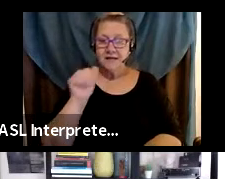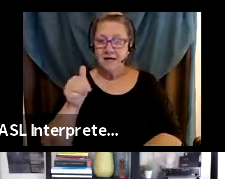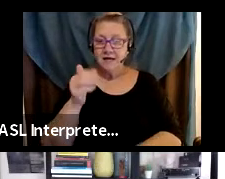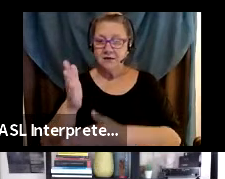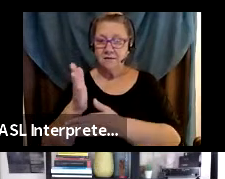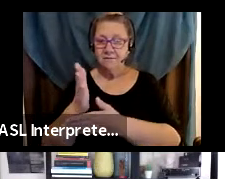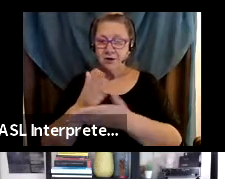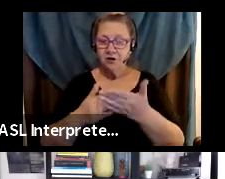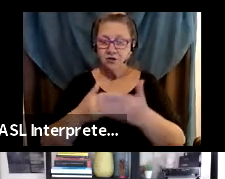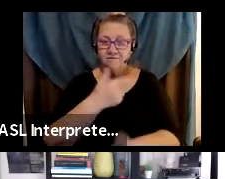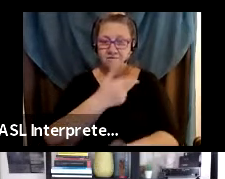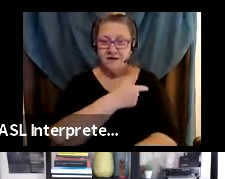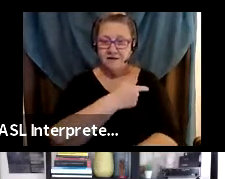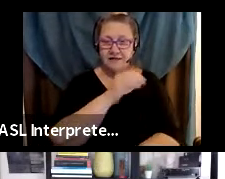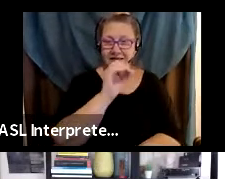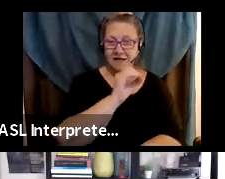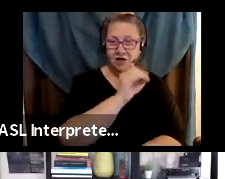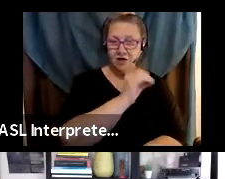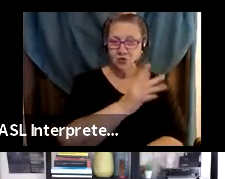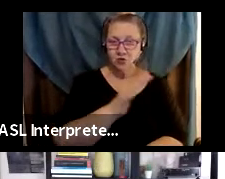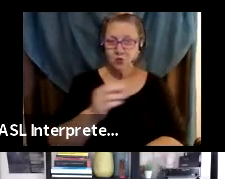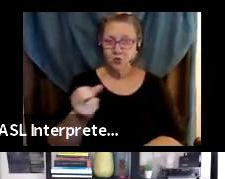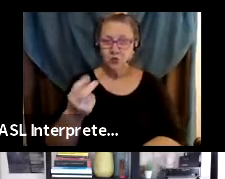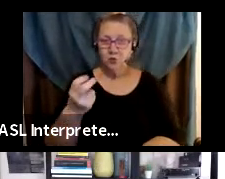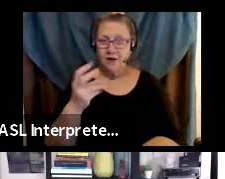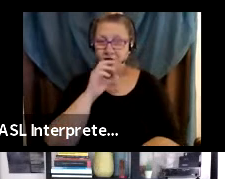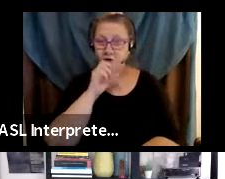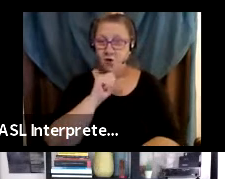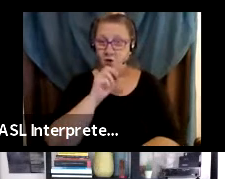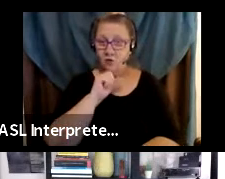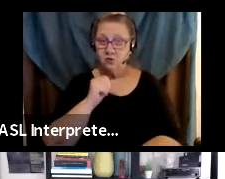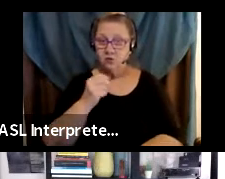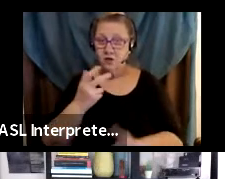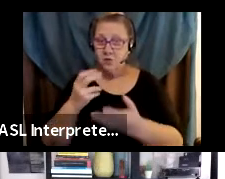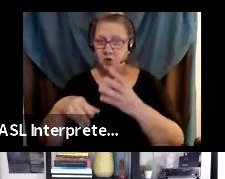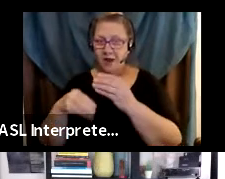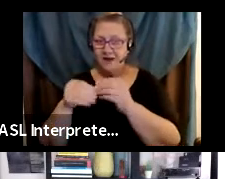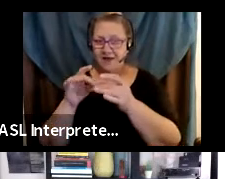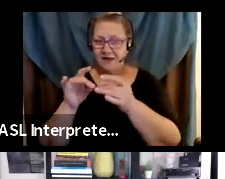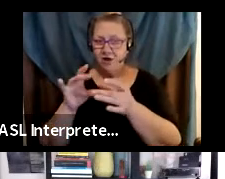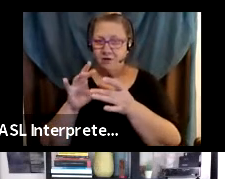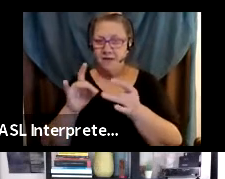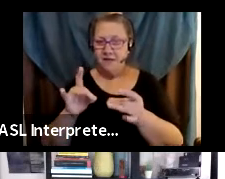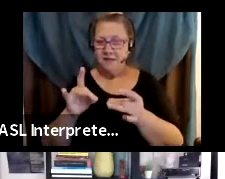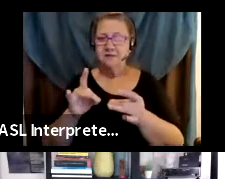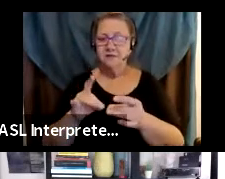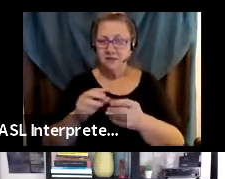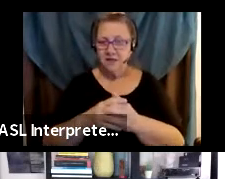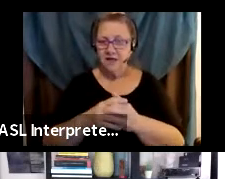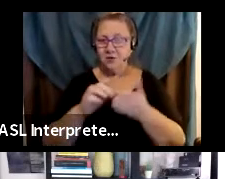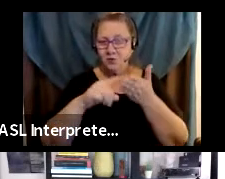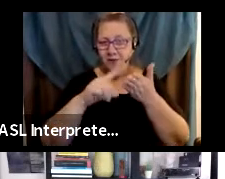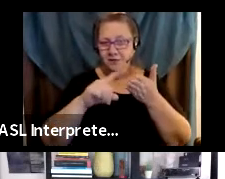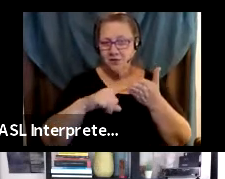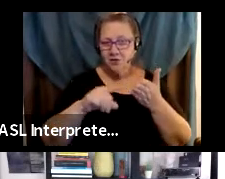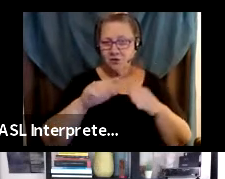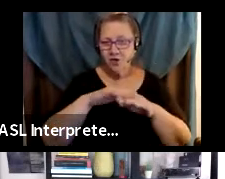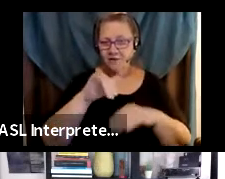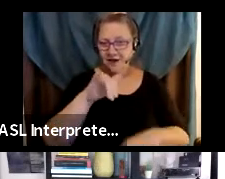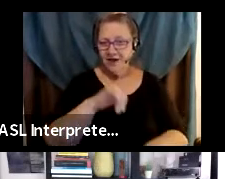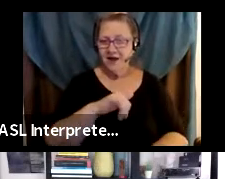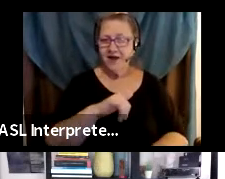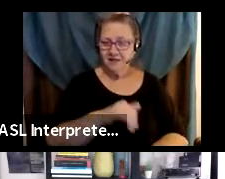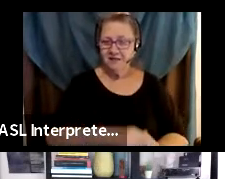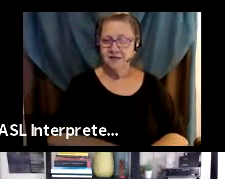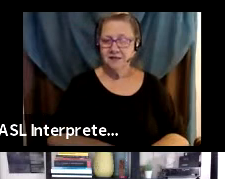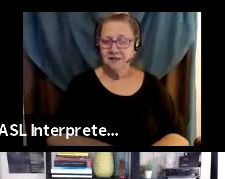0 to 12-year-olds. So there are some trials happening now in the 0 to 12-year-olds, and some of the kind of projections or speculation I've